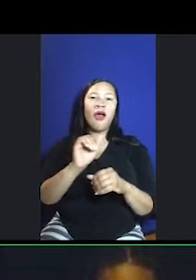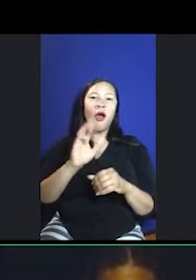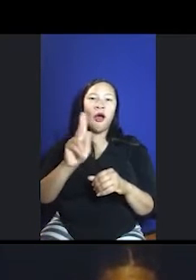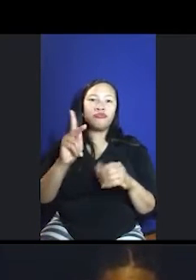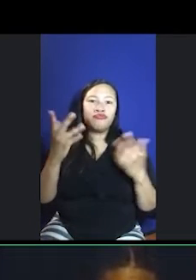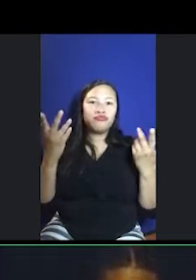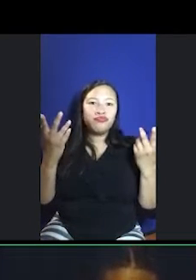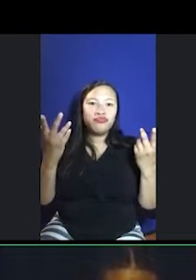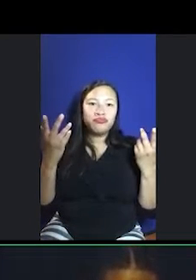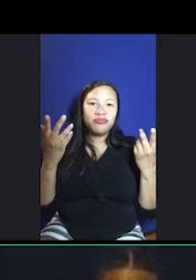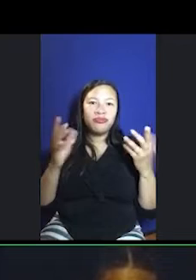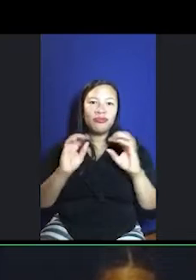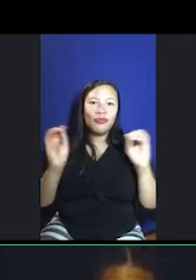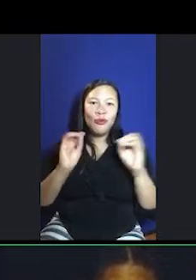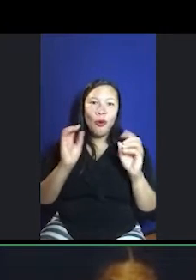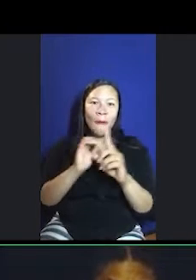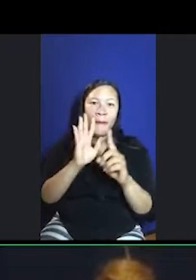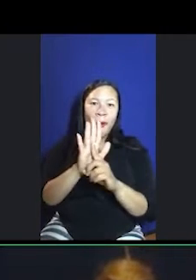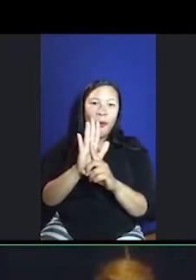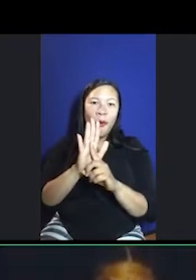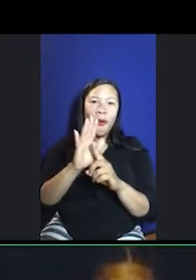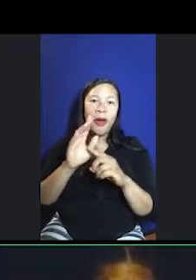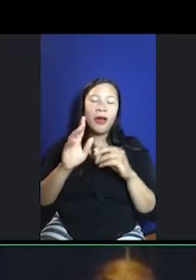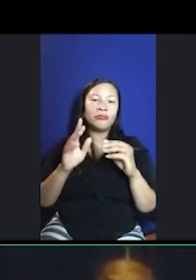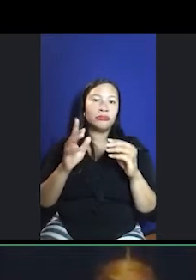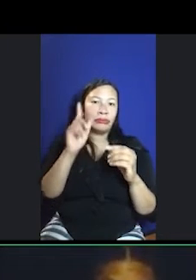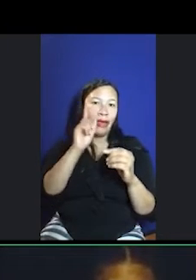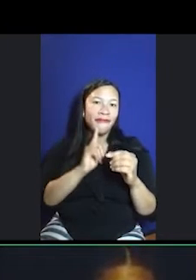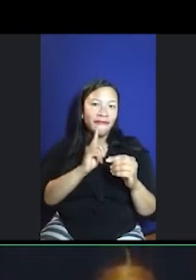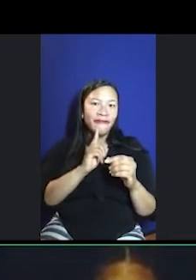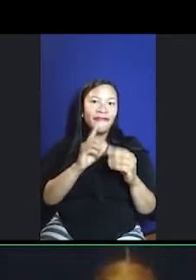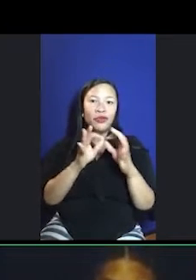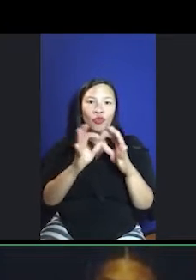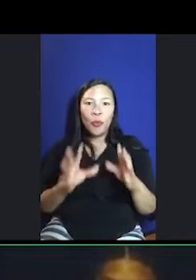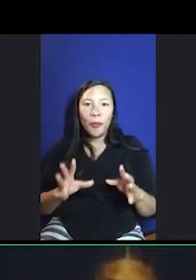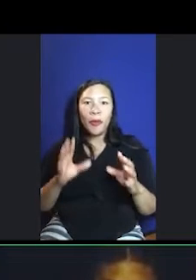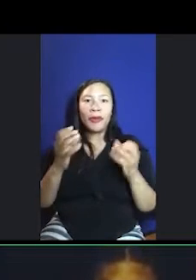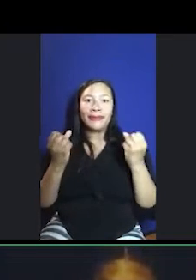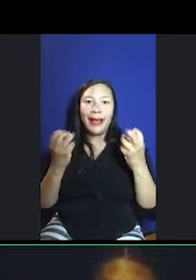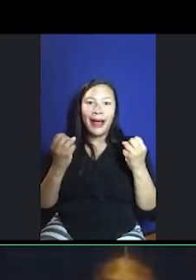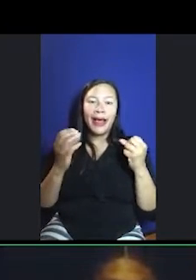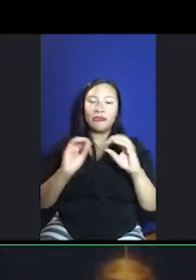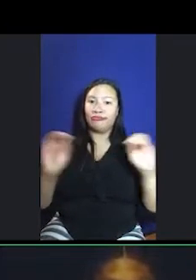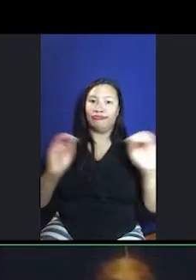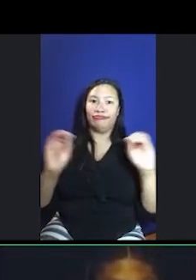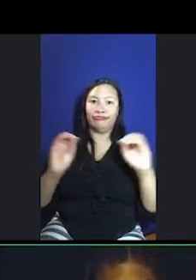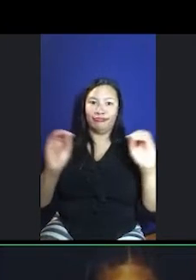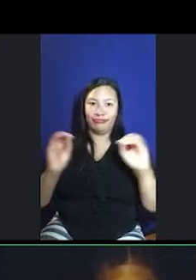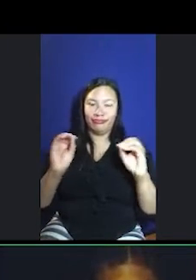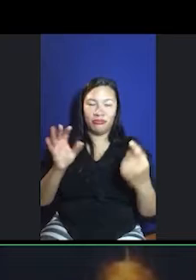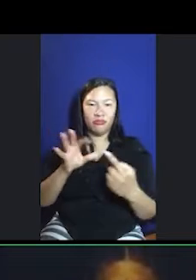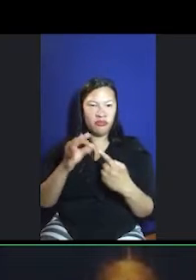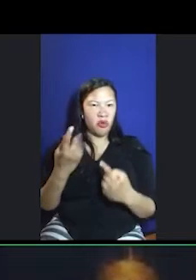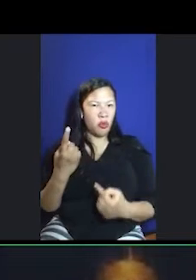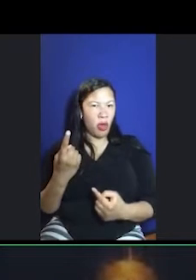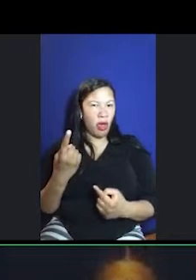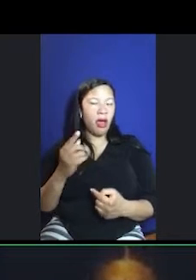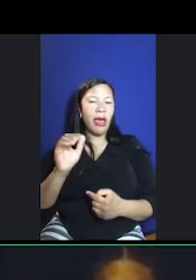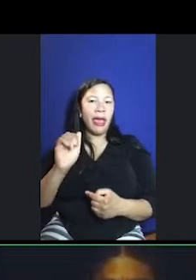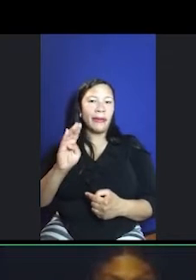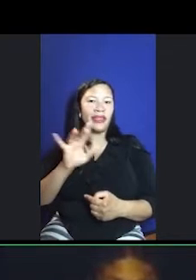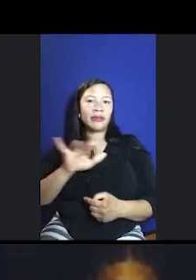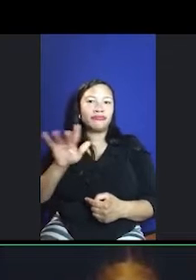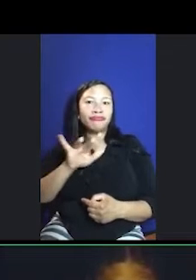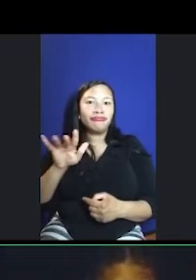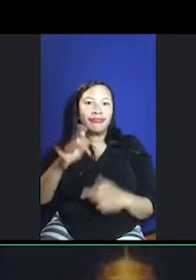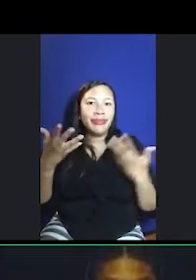anything like deafness, deaf people, interpreters, sign language, nothing like that except for the ABCs that I learned.